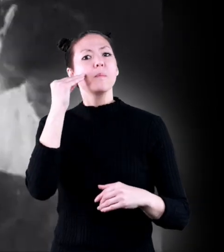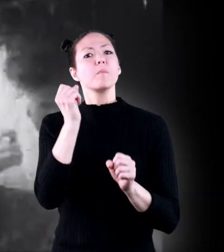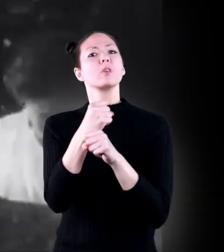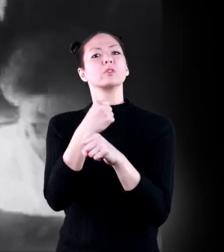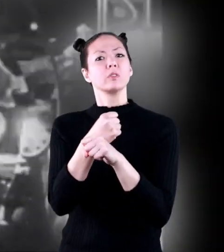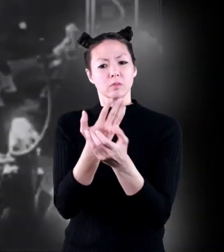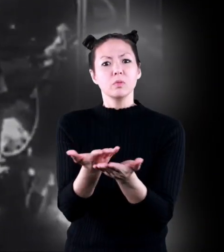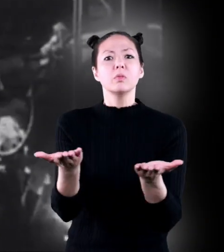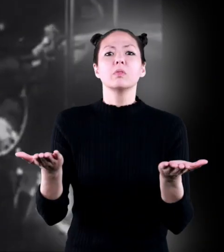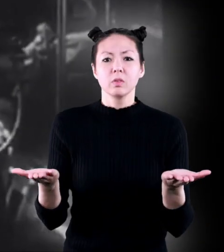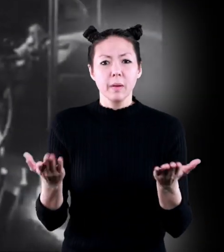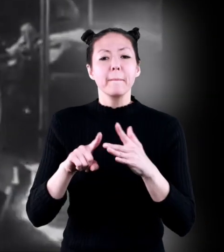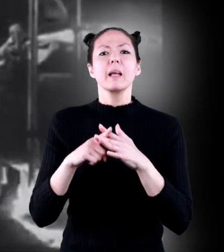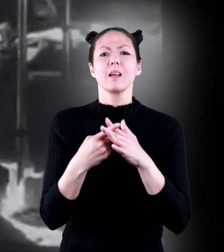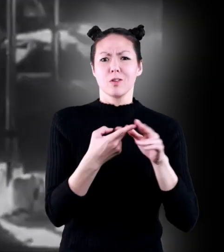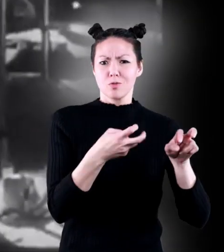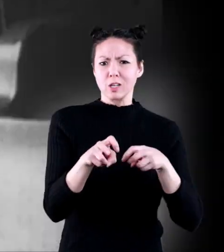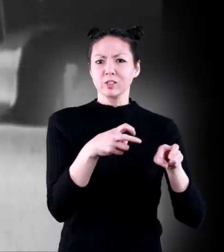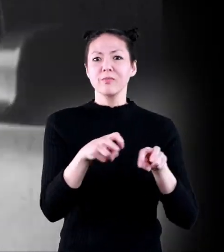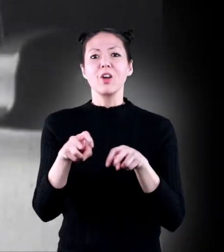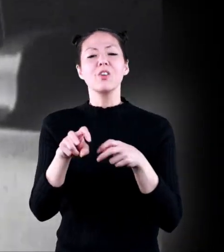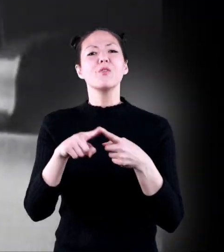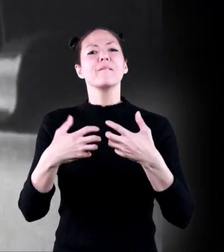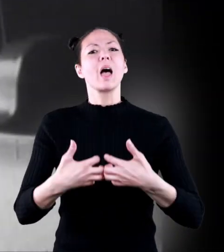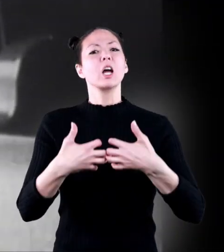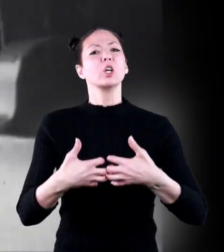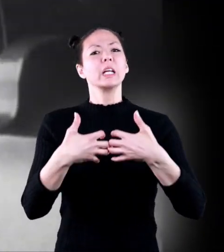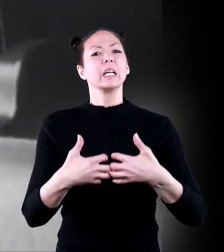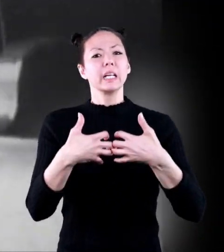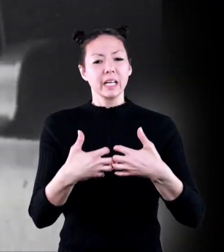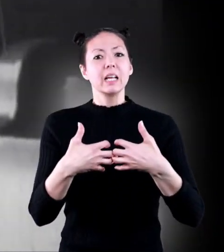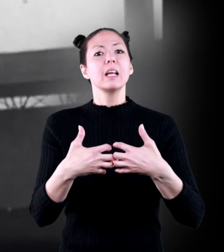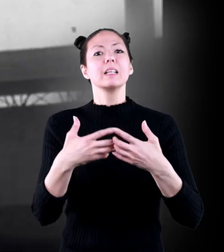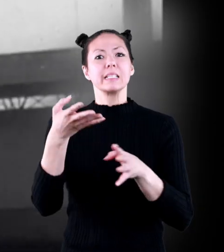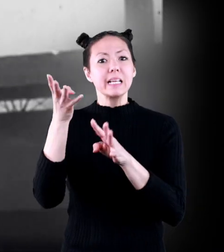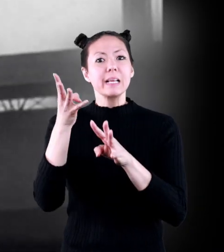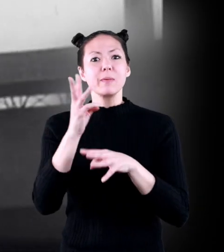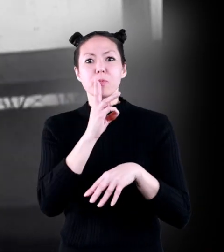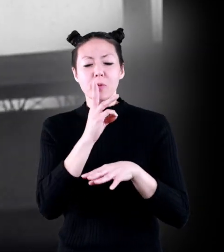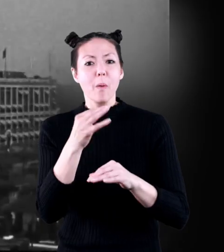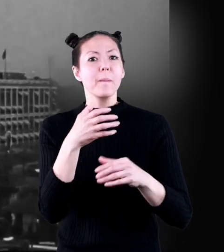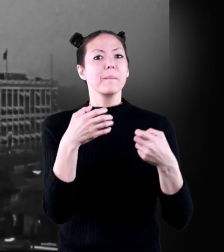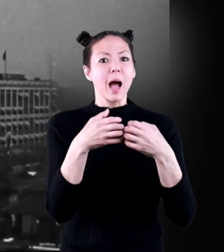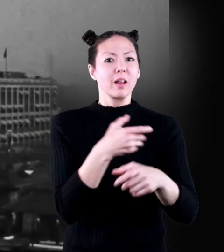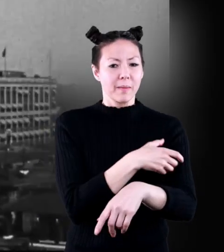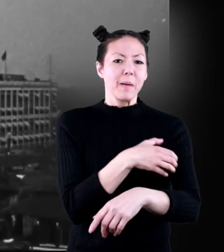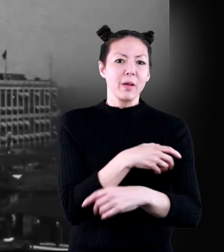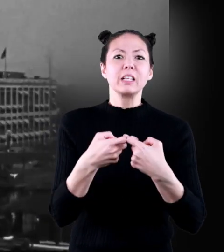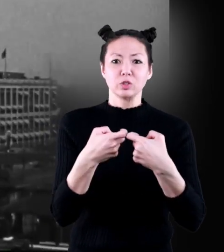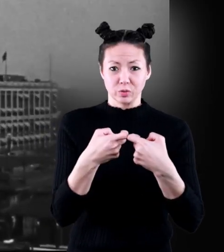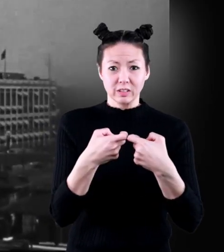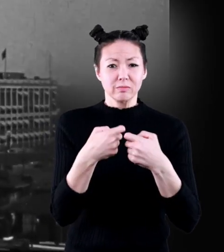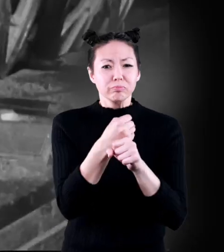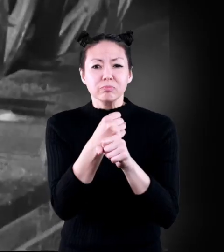goods began to be transferred to factories powered by steam and electricity, fueled by coal and oil,